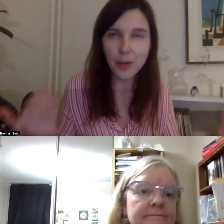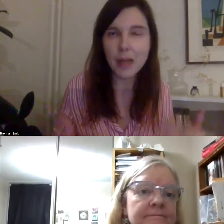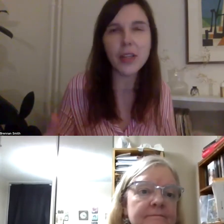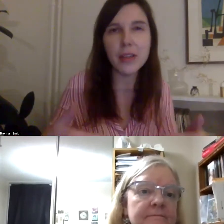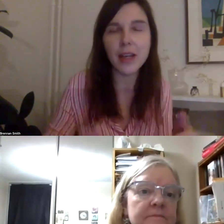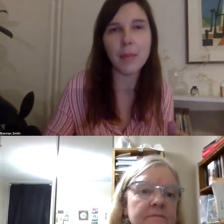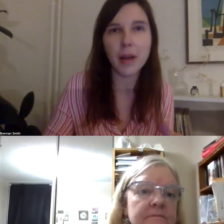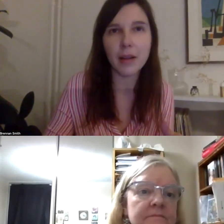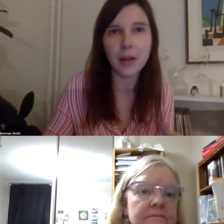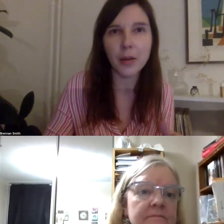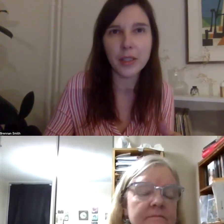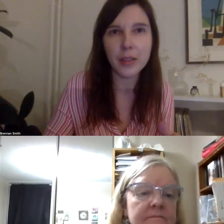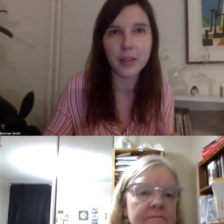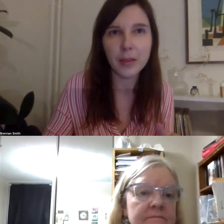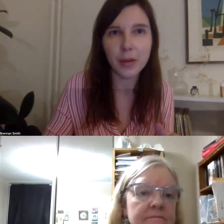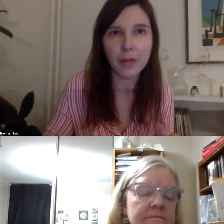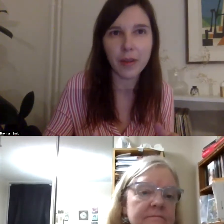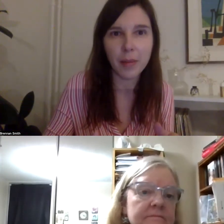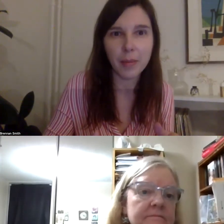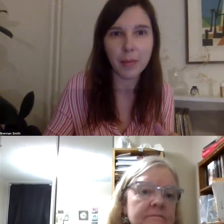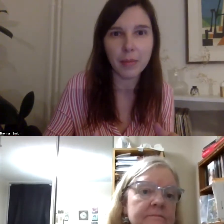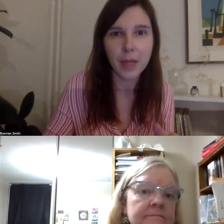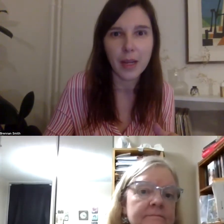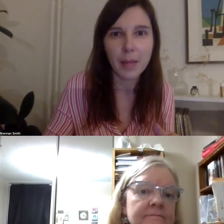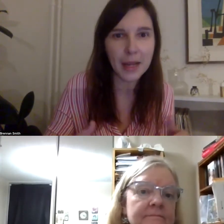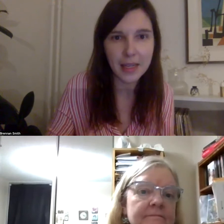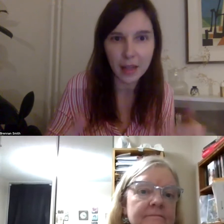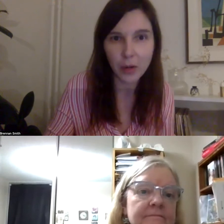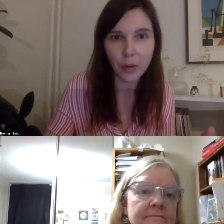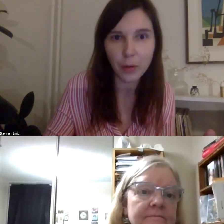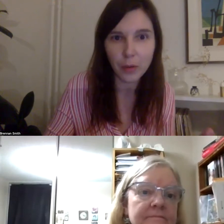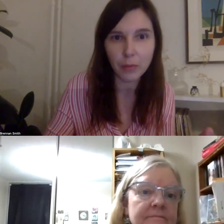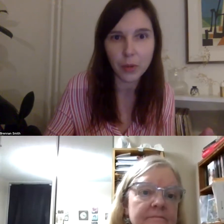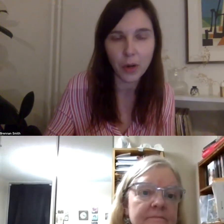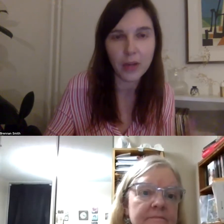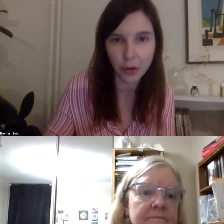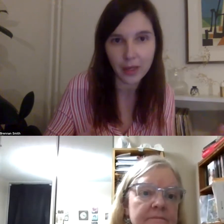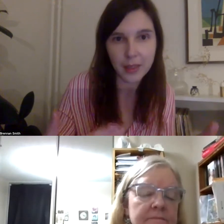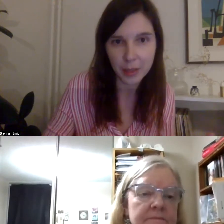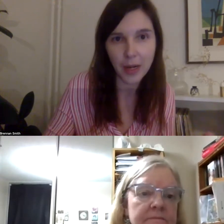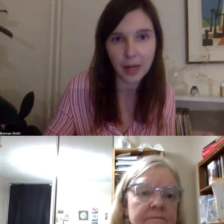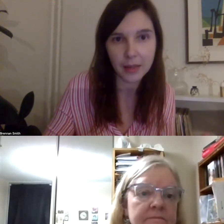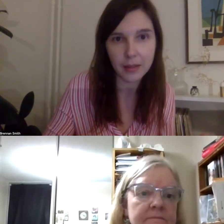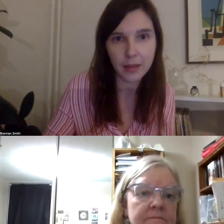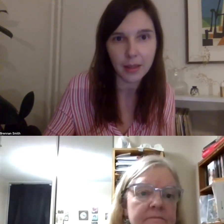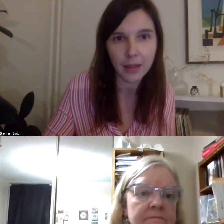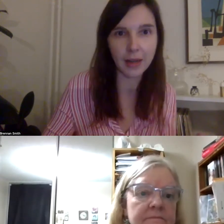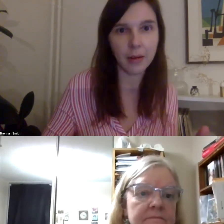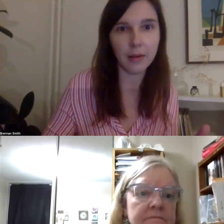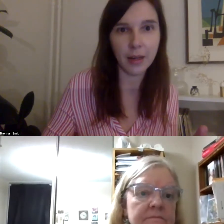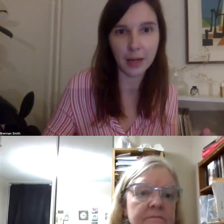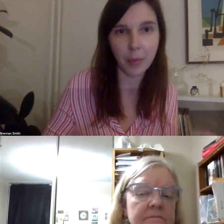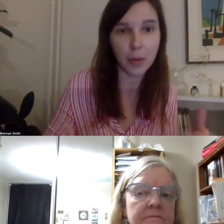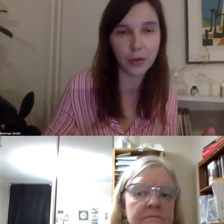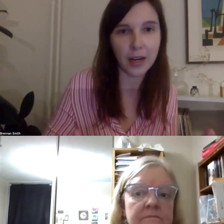You had mentioned, just sort of in passing that you work in journalism as well as